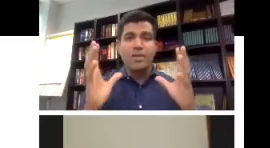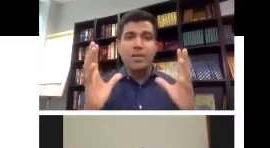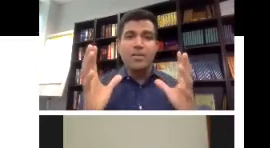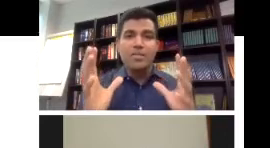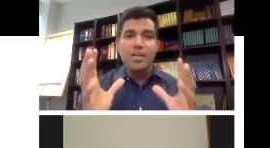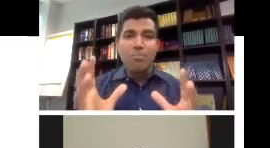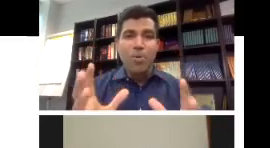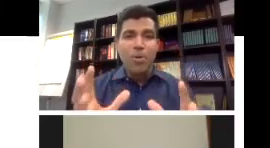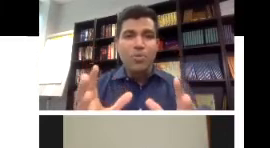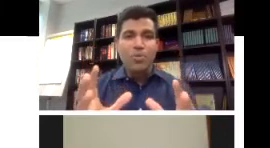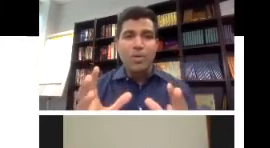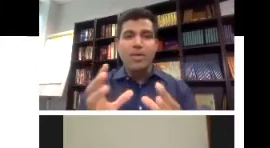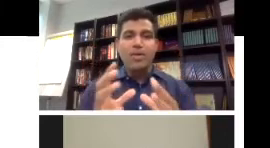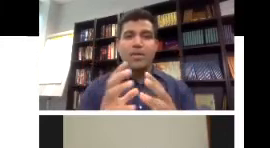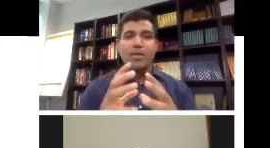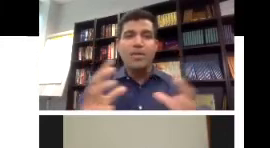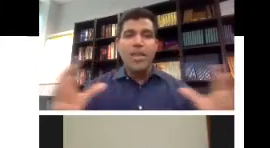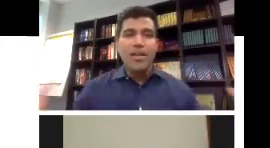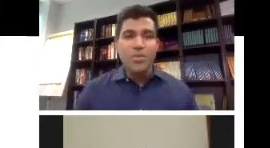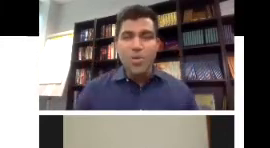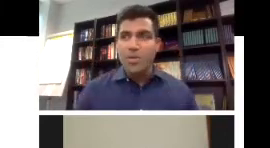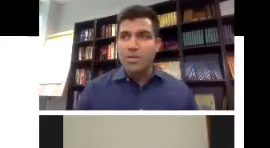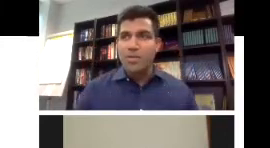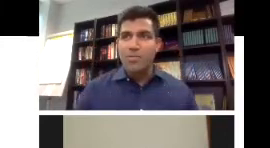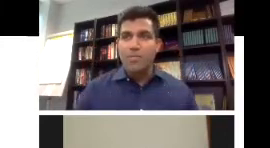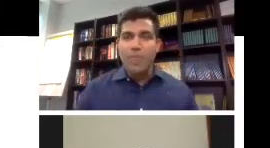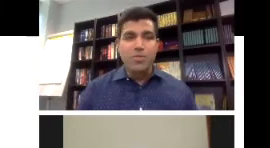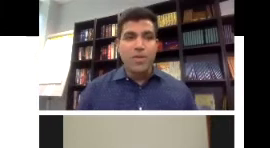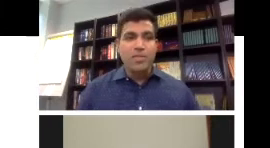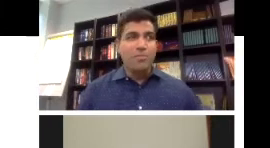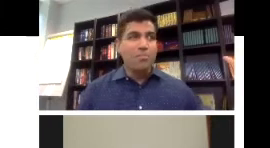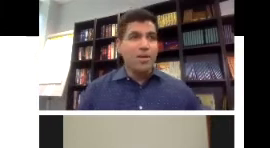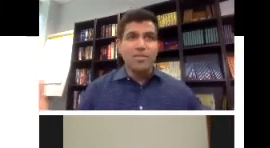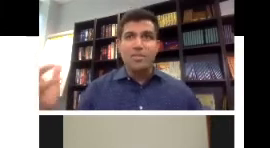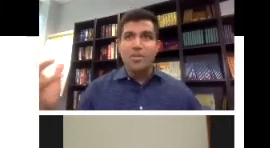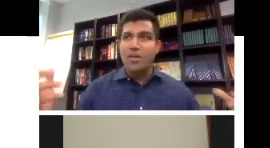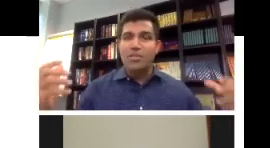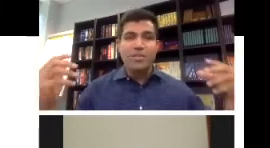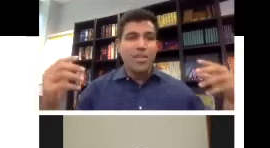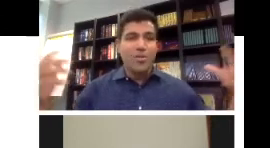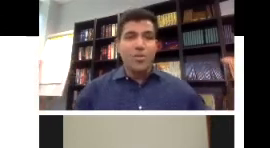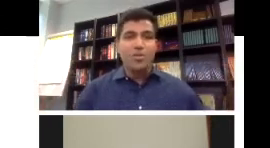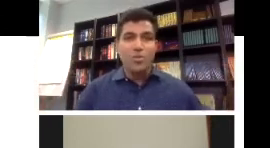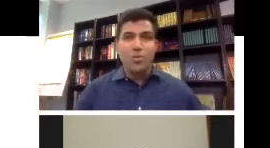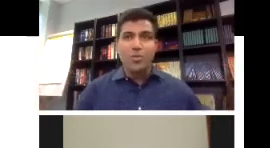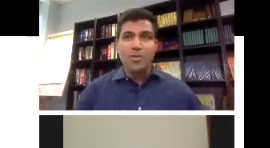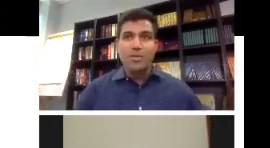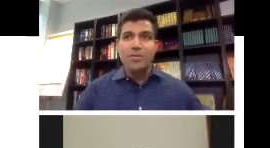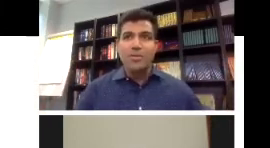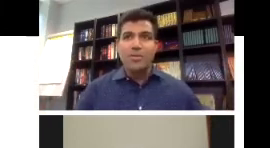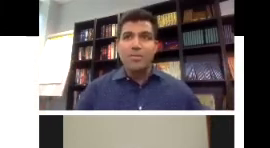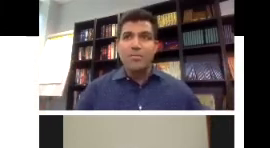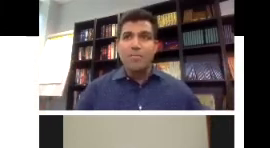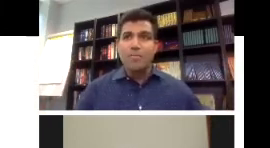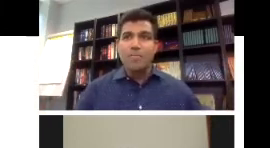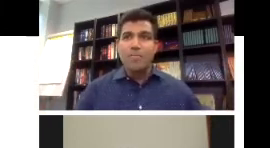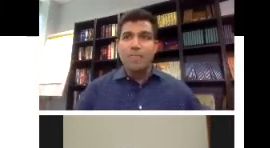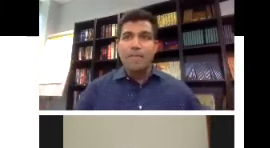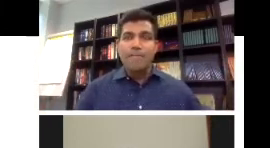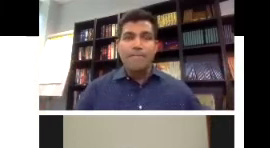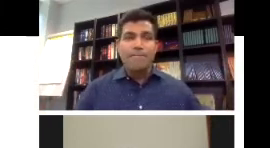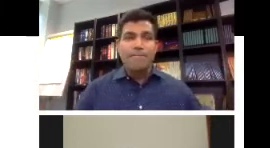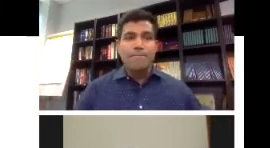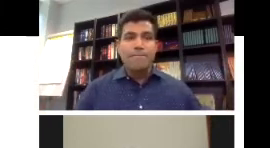purpose supposed to be natural. That's what I said. Birds, dogs, they don't go to school.